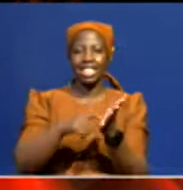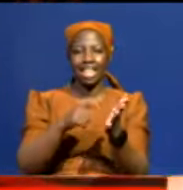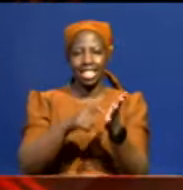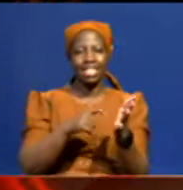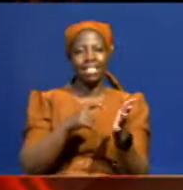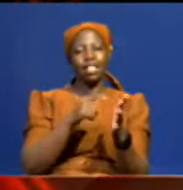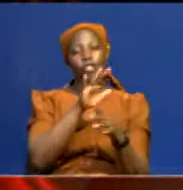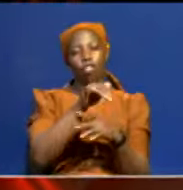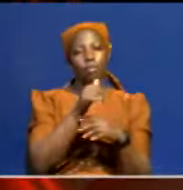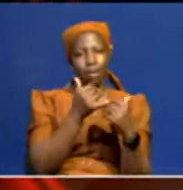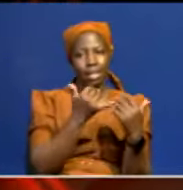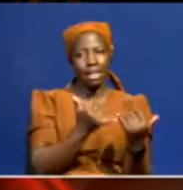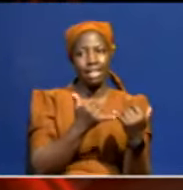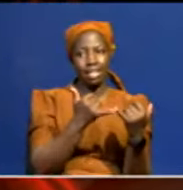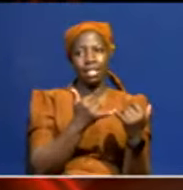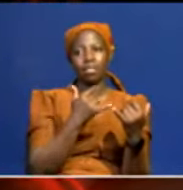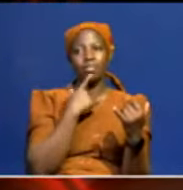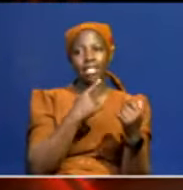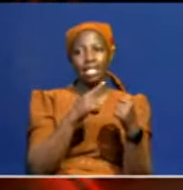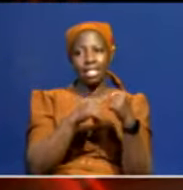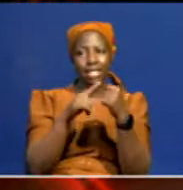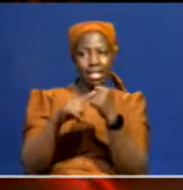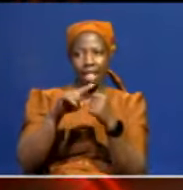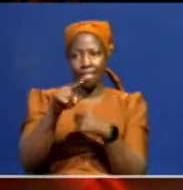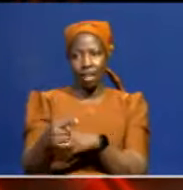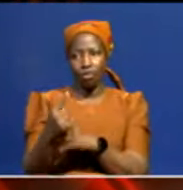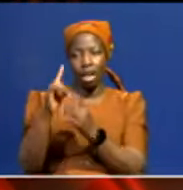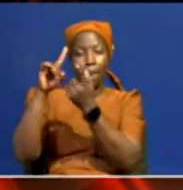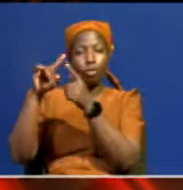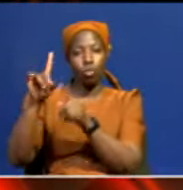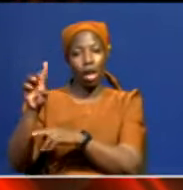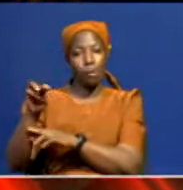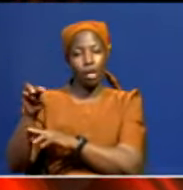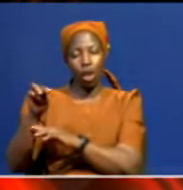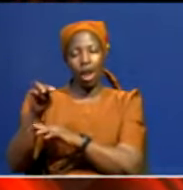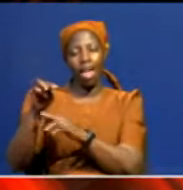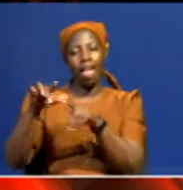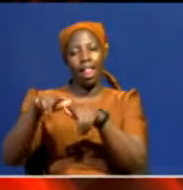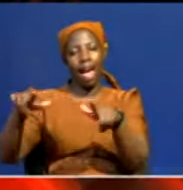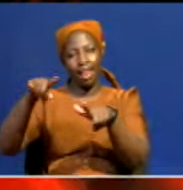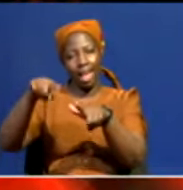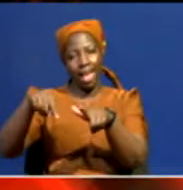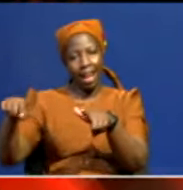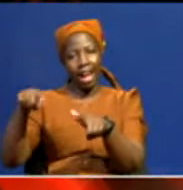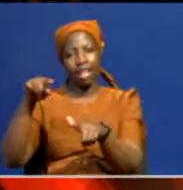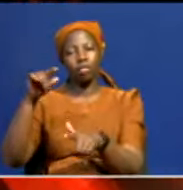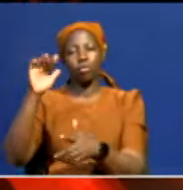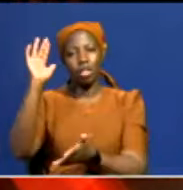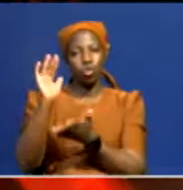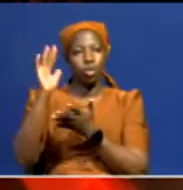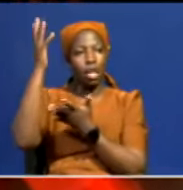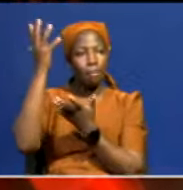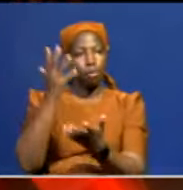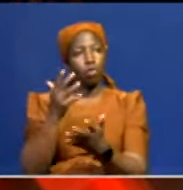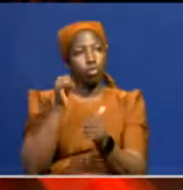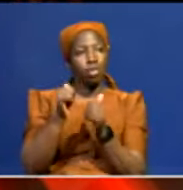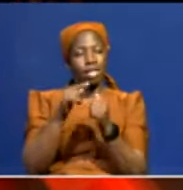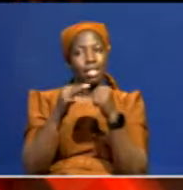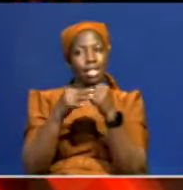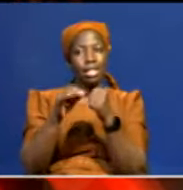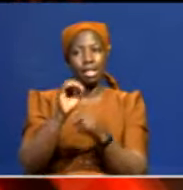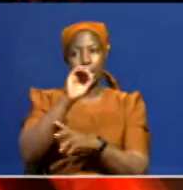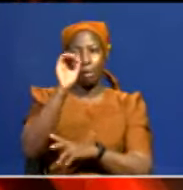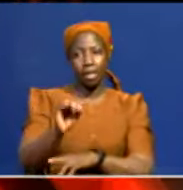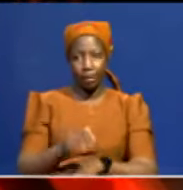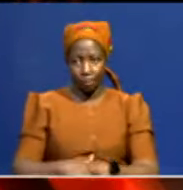acres to 1 million acres to reduce importation, which currently stands at 80%. Irrigation Principal Secretary